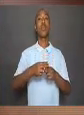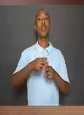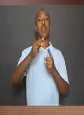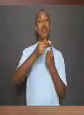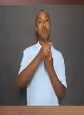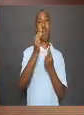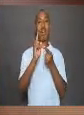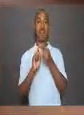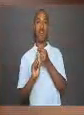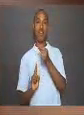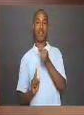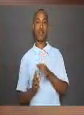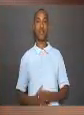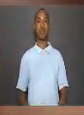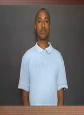polar.